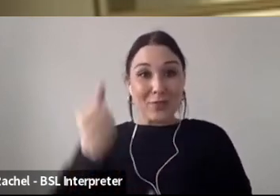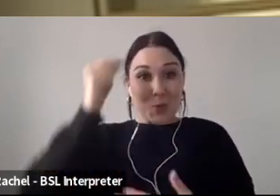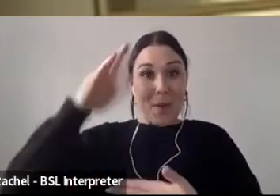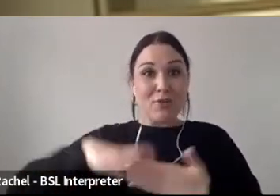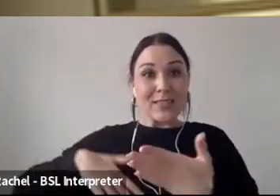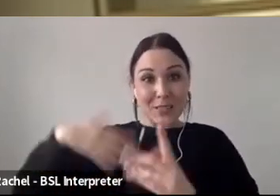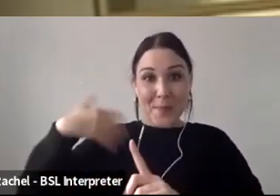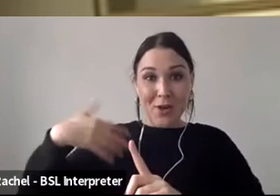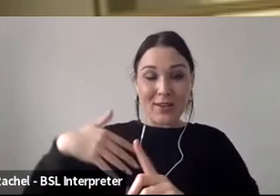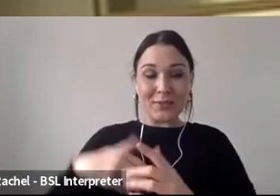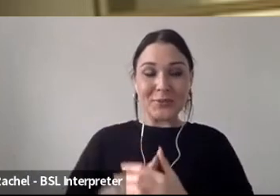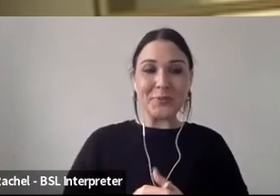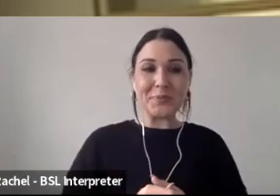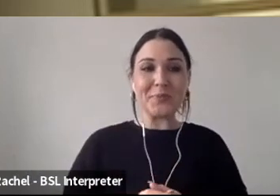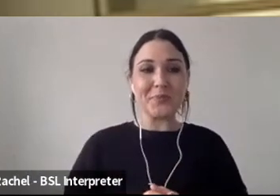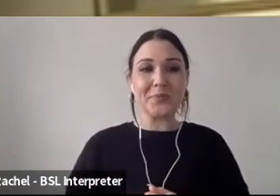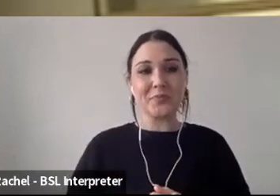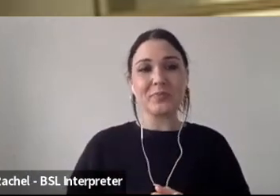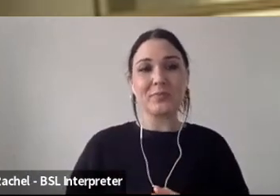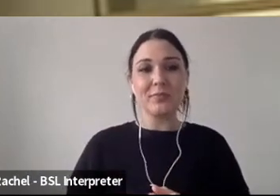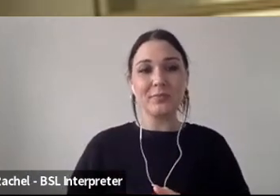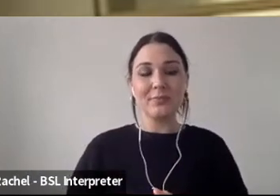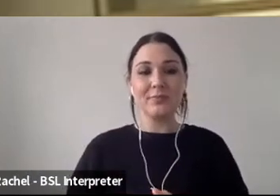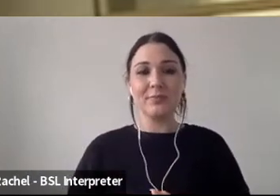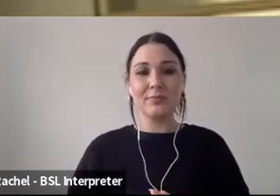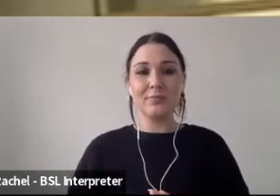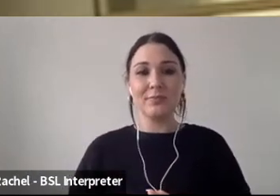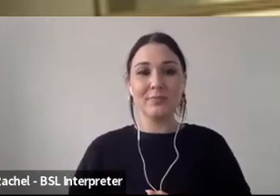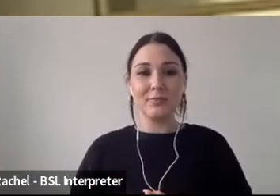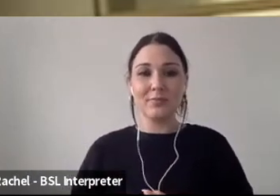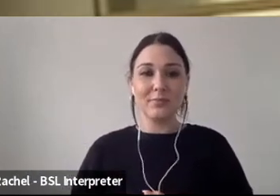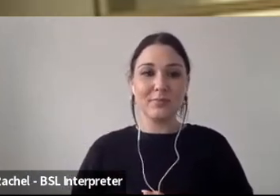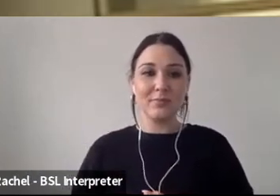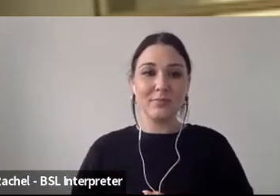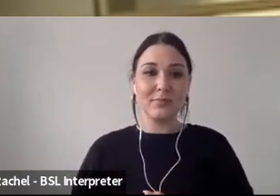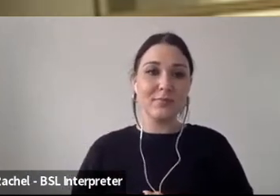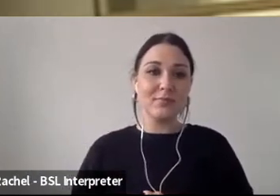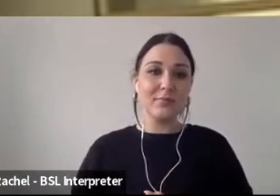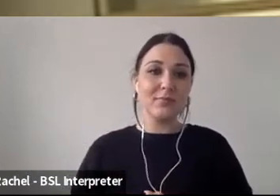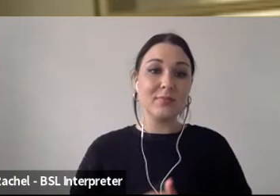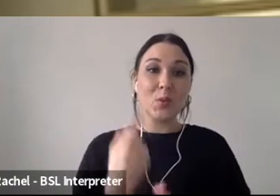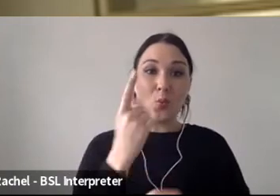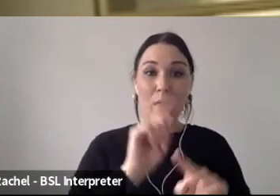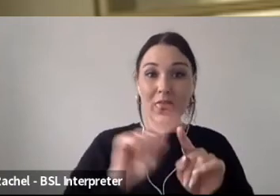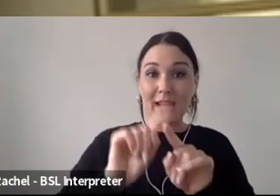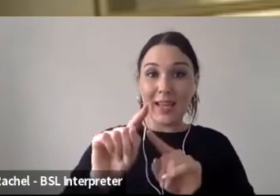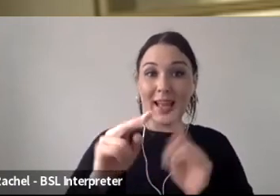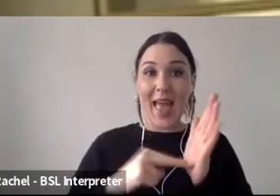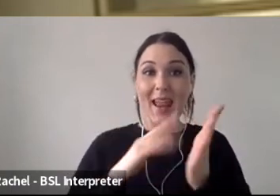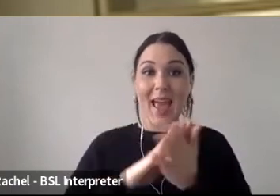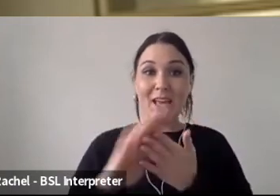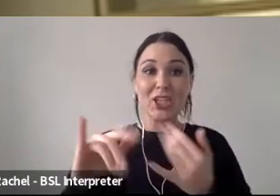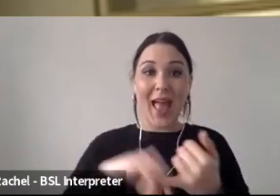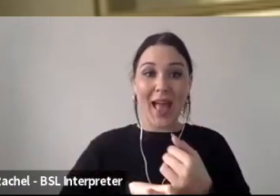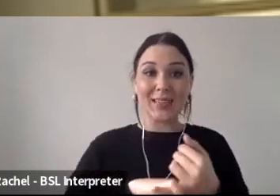background. So one thing that the National Health Service